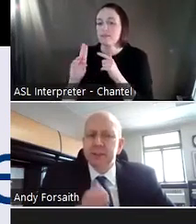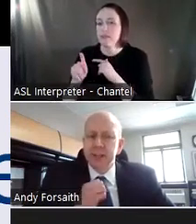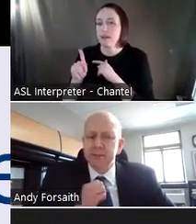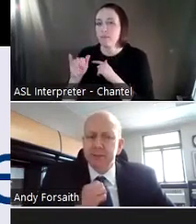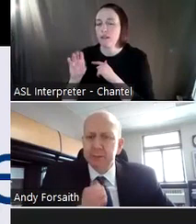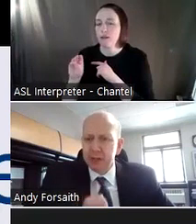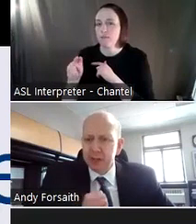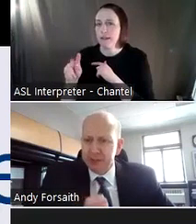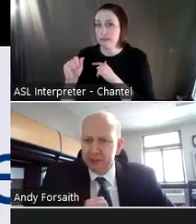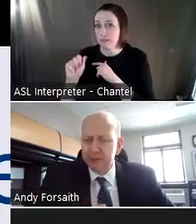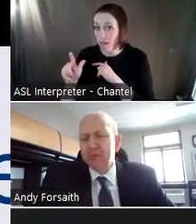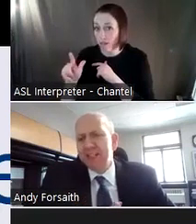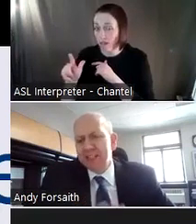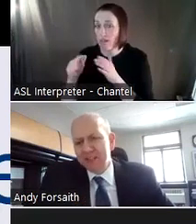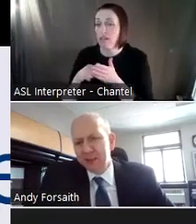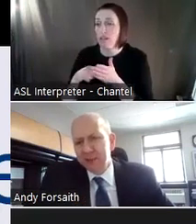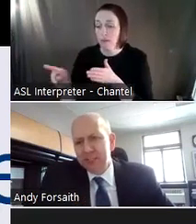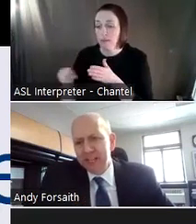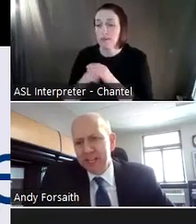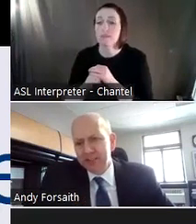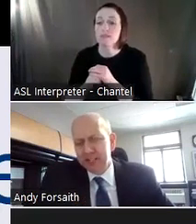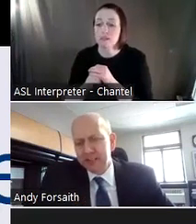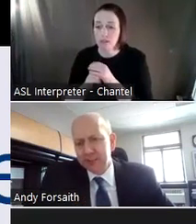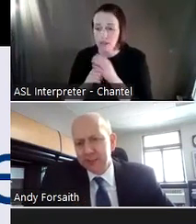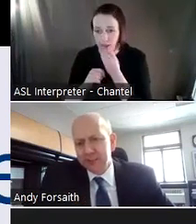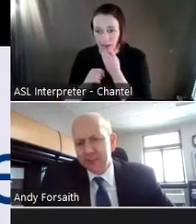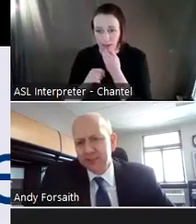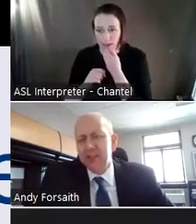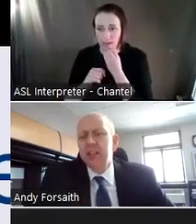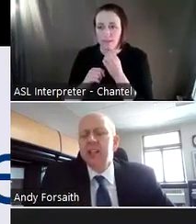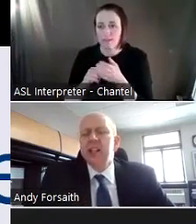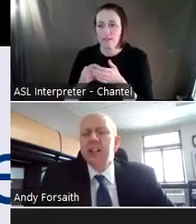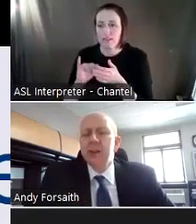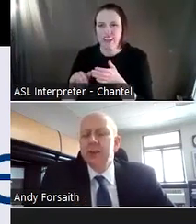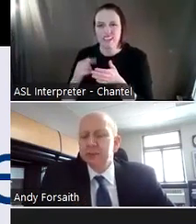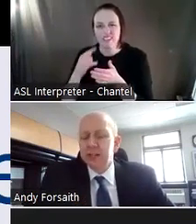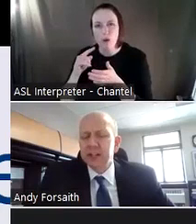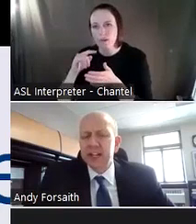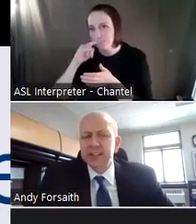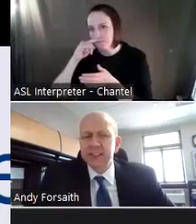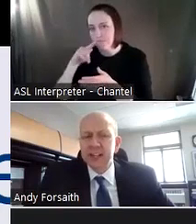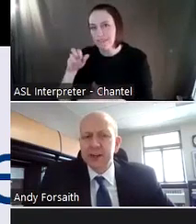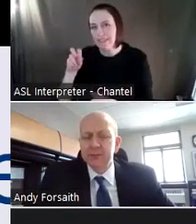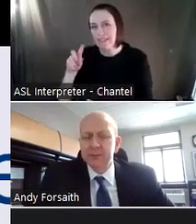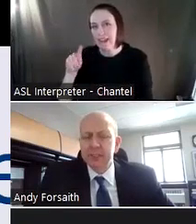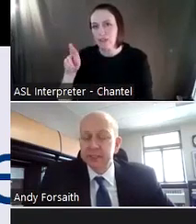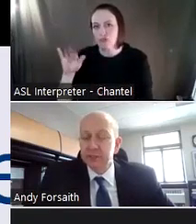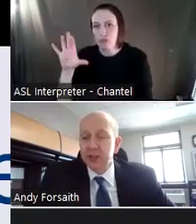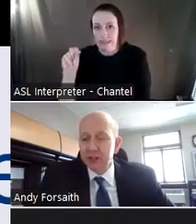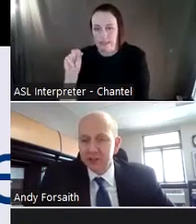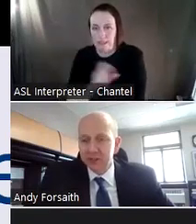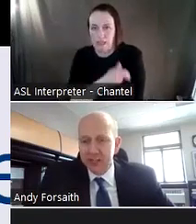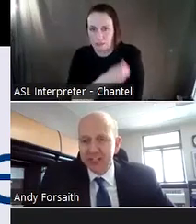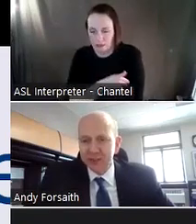The supplemental payment we make to pediatric hospitals, as well as just